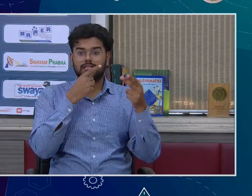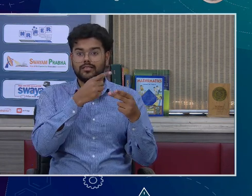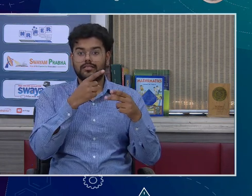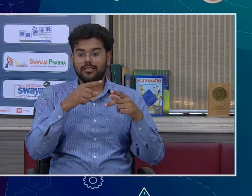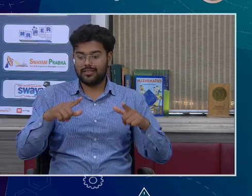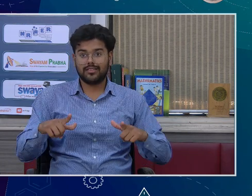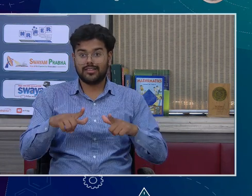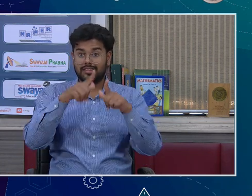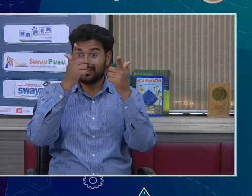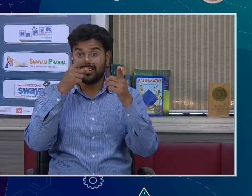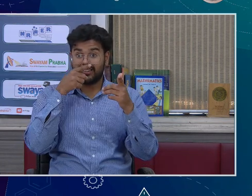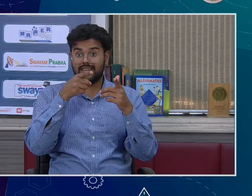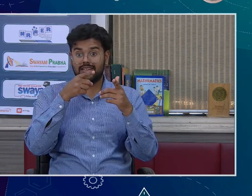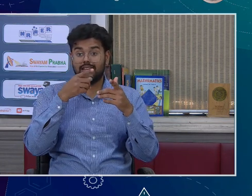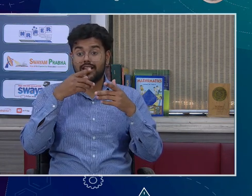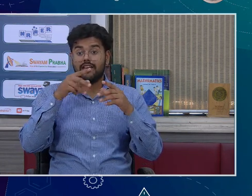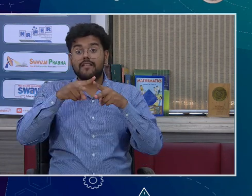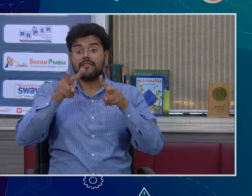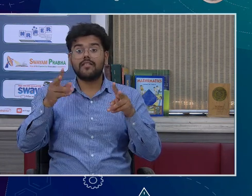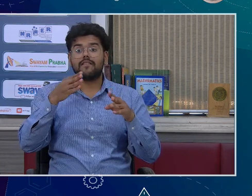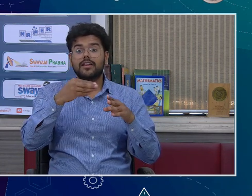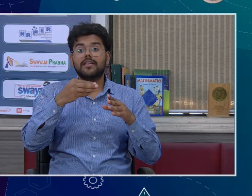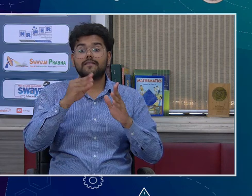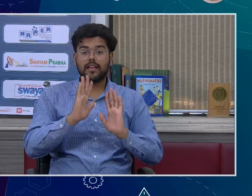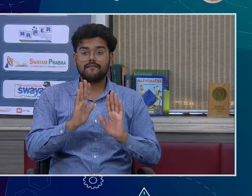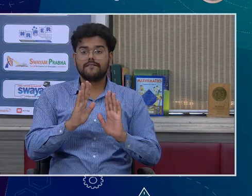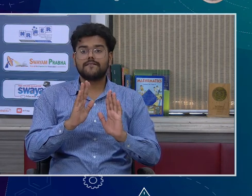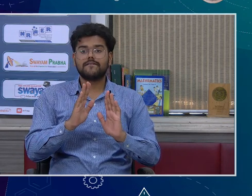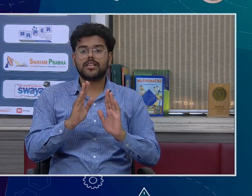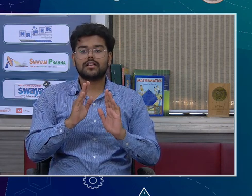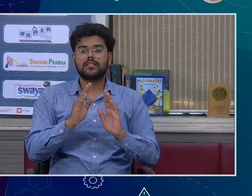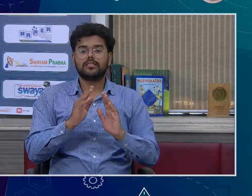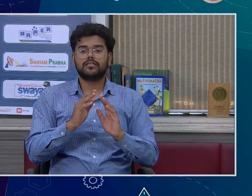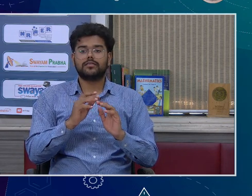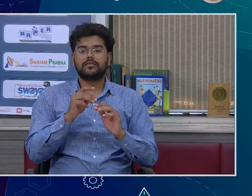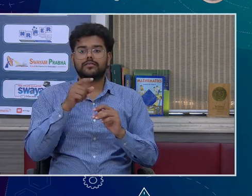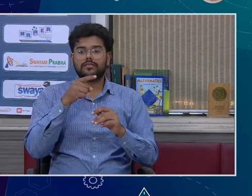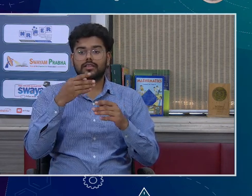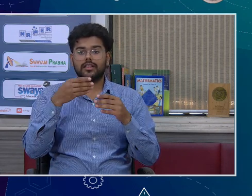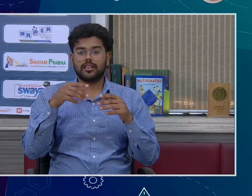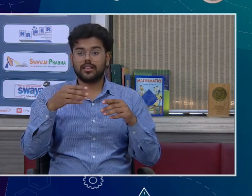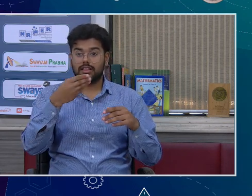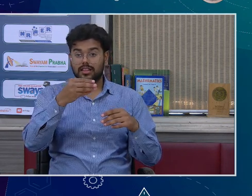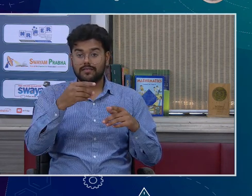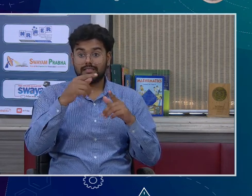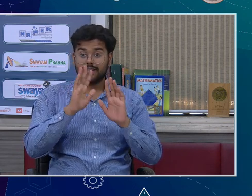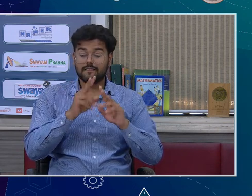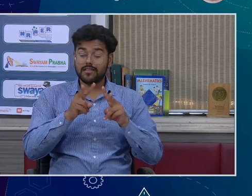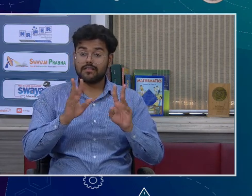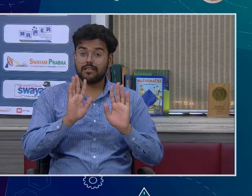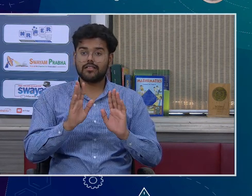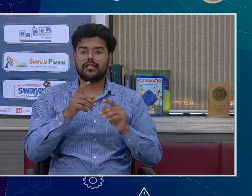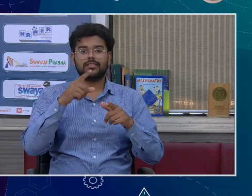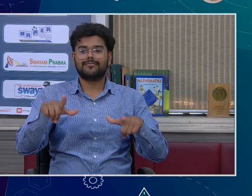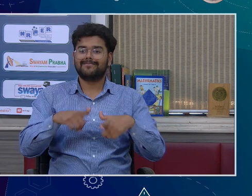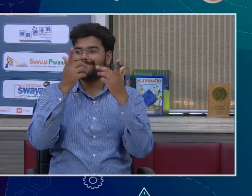a different kind of leaves, it has been made those kind of leaves because of a particular reason. Ab ye jo tree